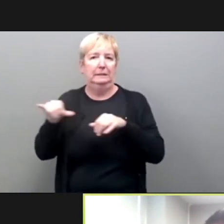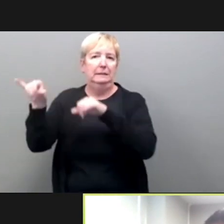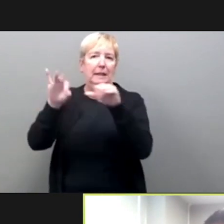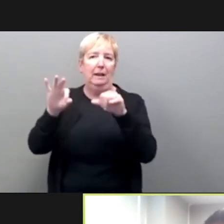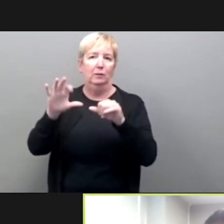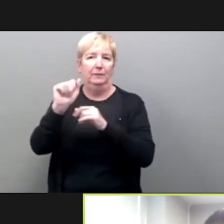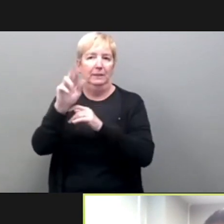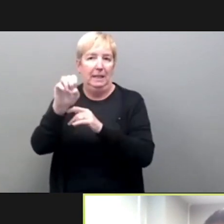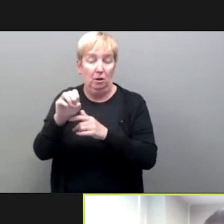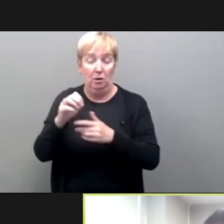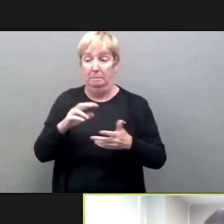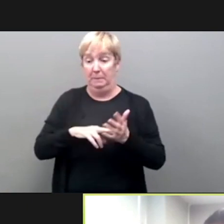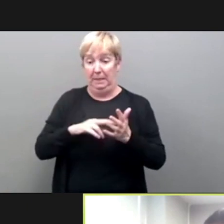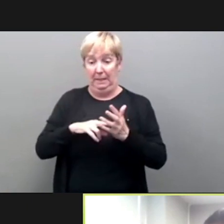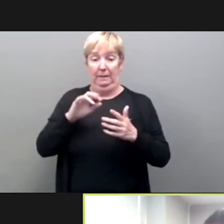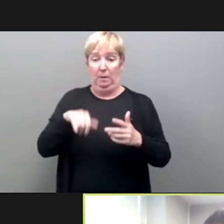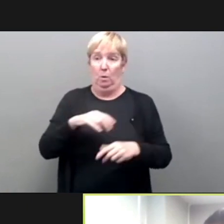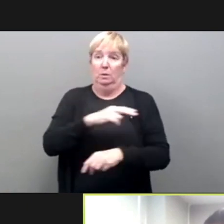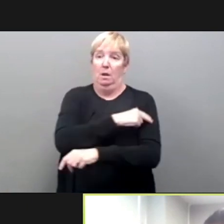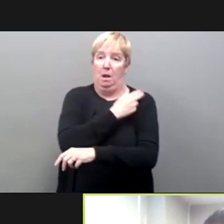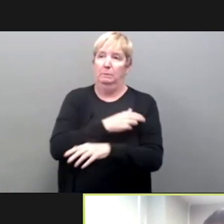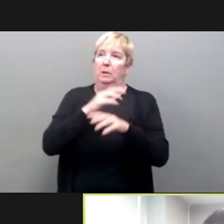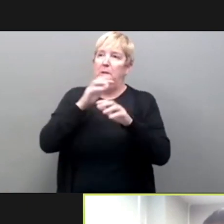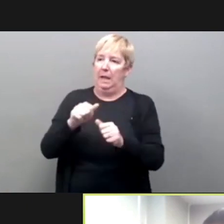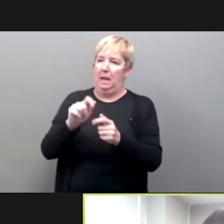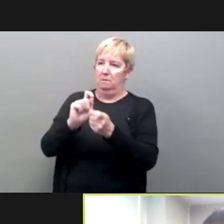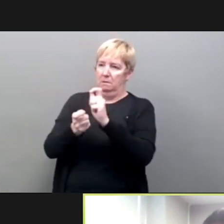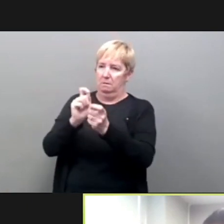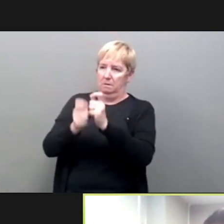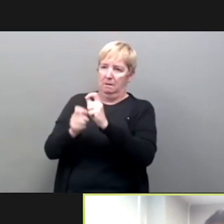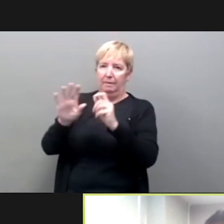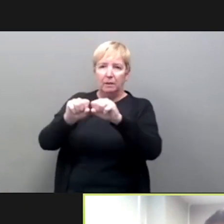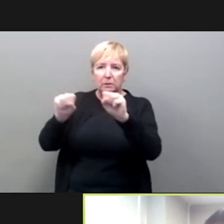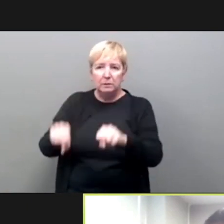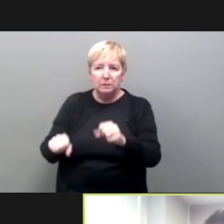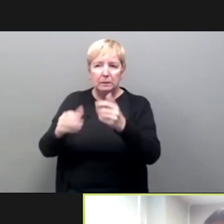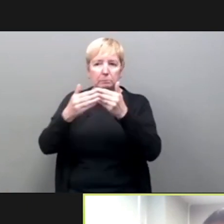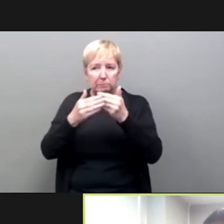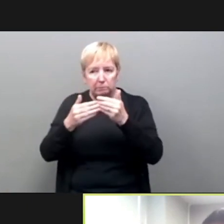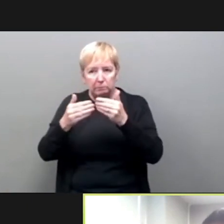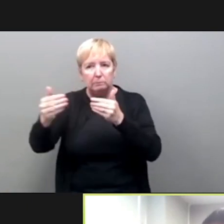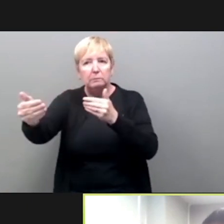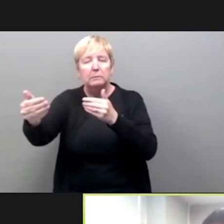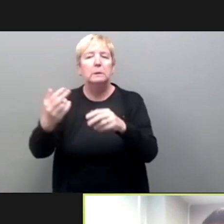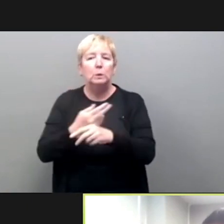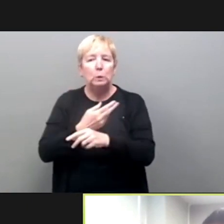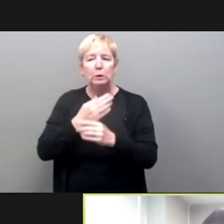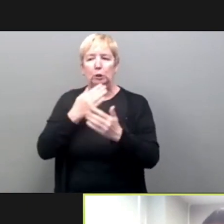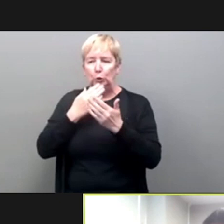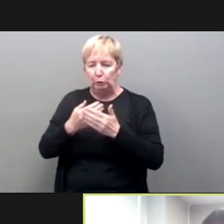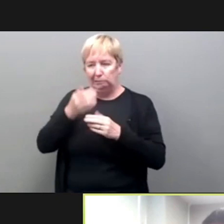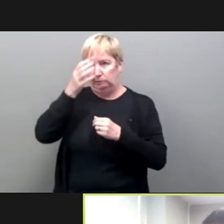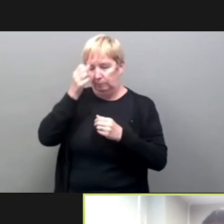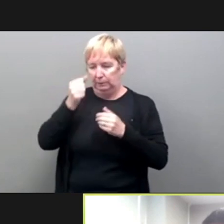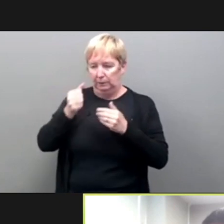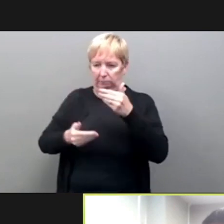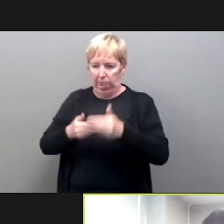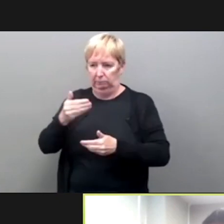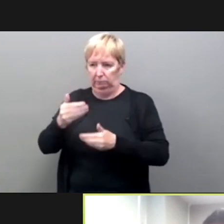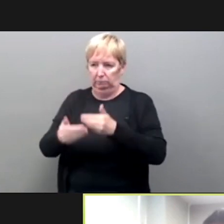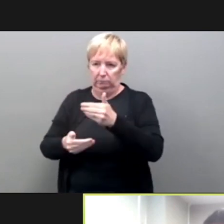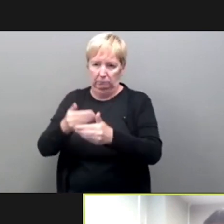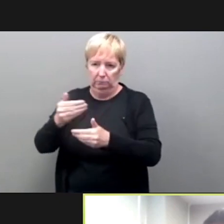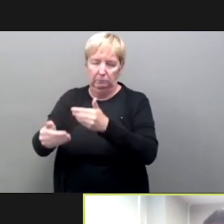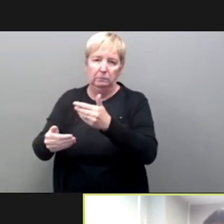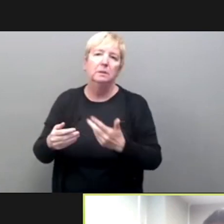move towards, you know, altering their standard of care in a methodical way. And so I just wanted to reiterate that, you know, it's